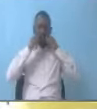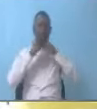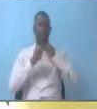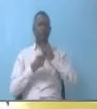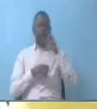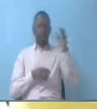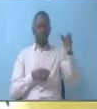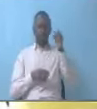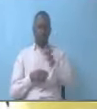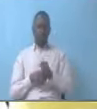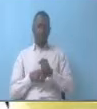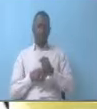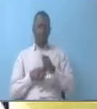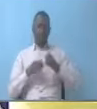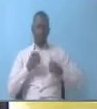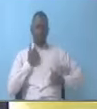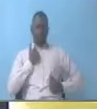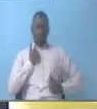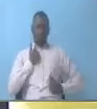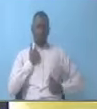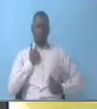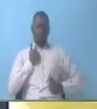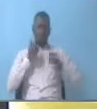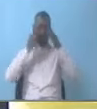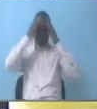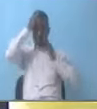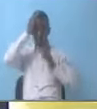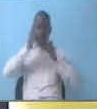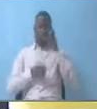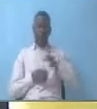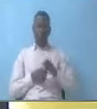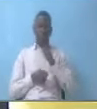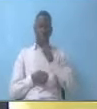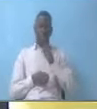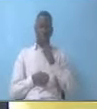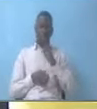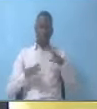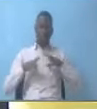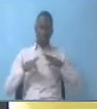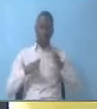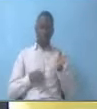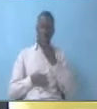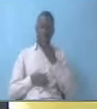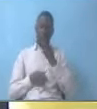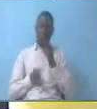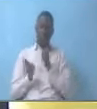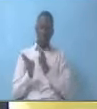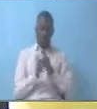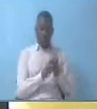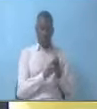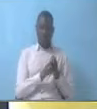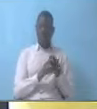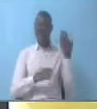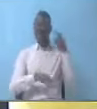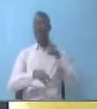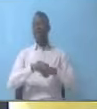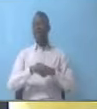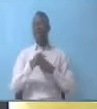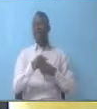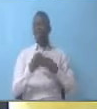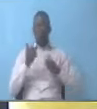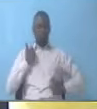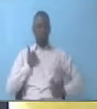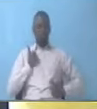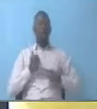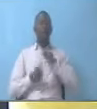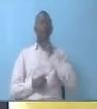war. Ben soldat de France bo xamné dafa warona dem xex. While his mother was seriously ill. Le tay bo nak yaay mu